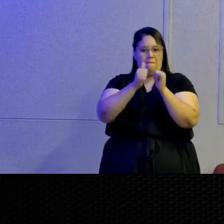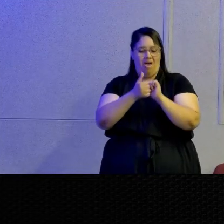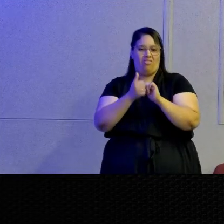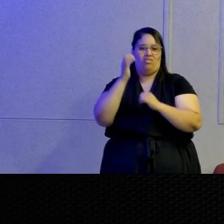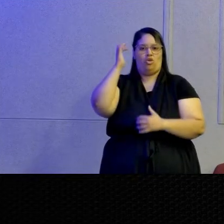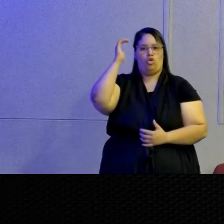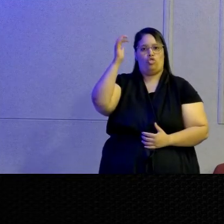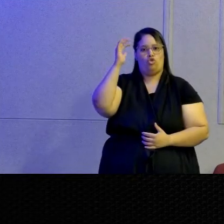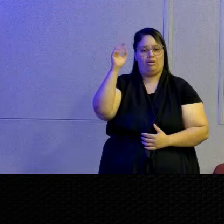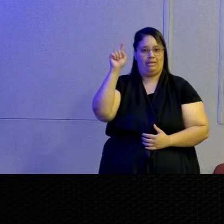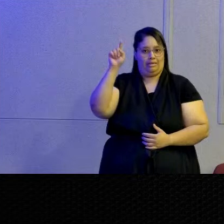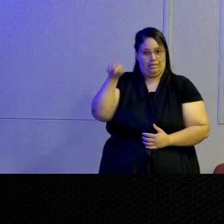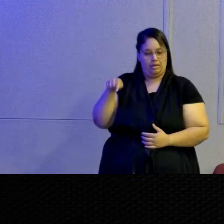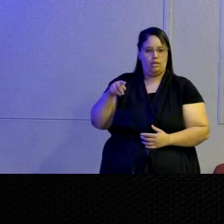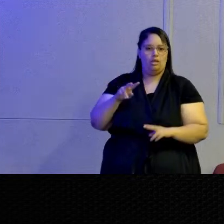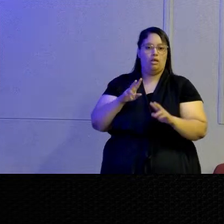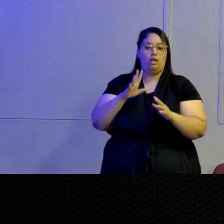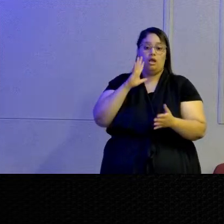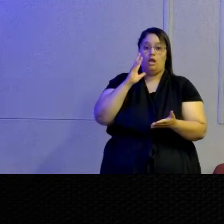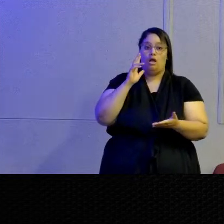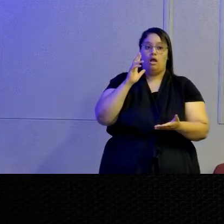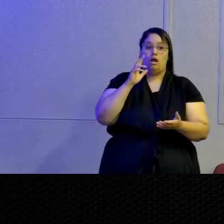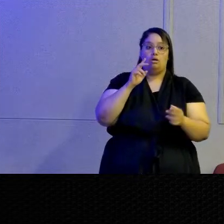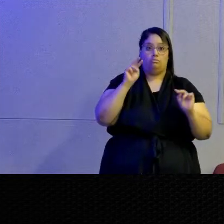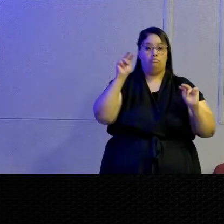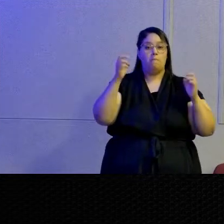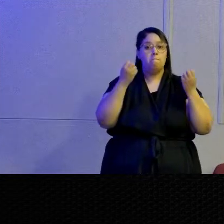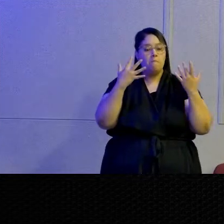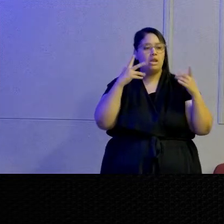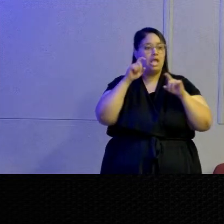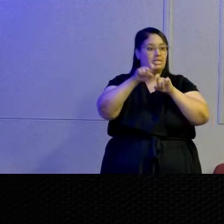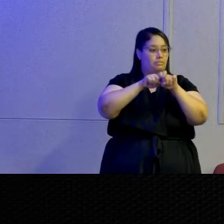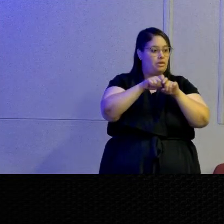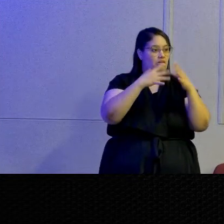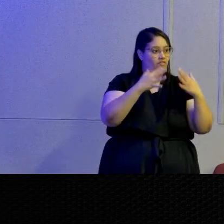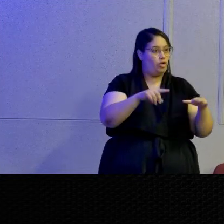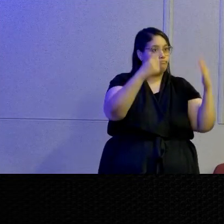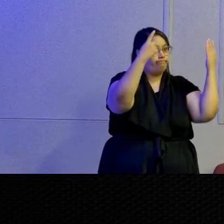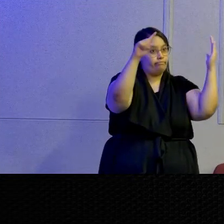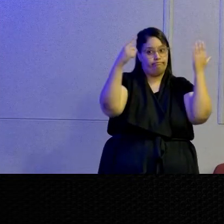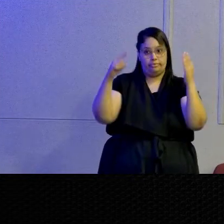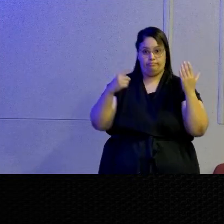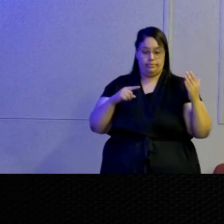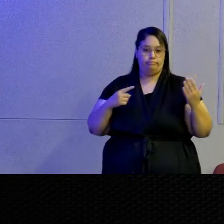theory which has been verified in many experiments with very high precision.